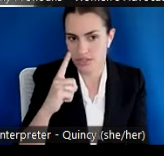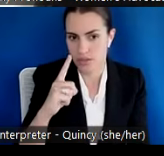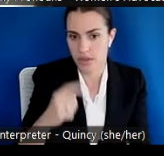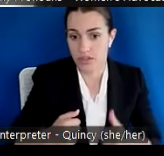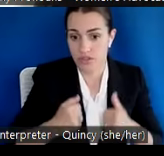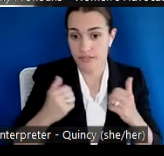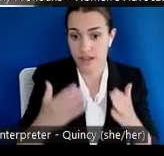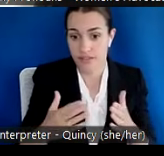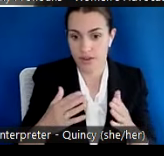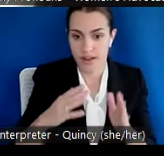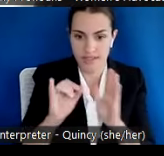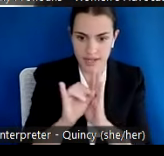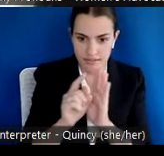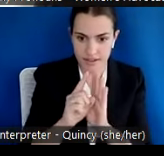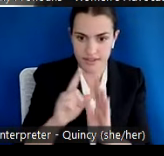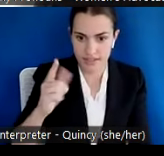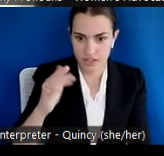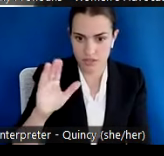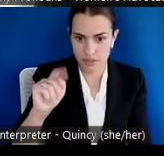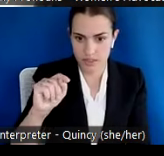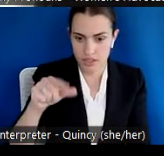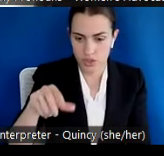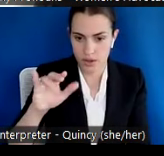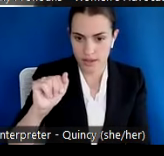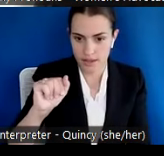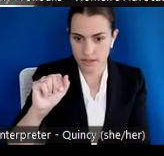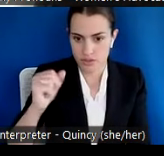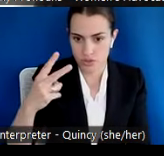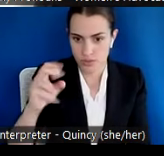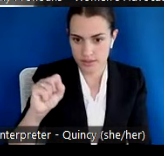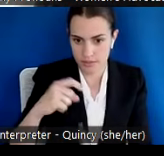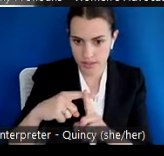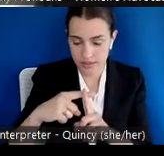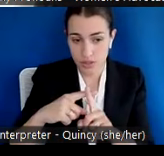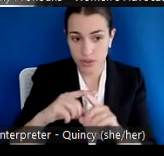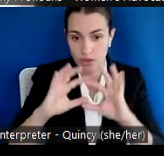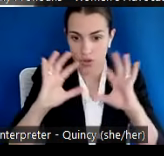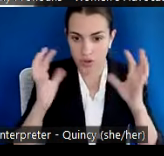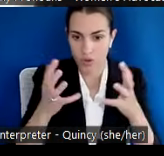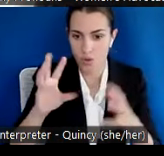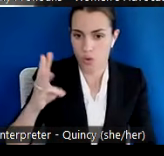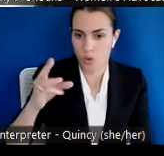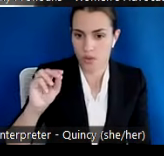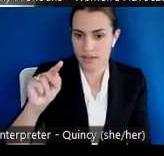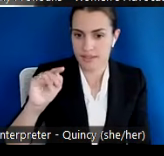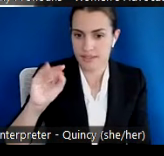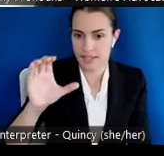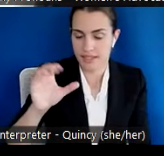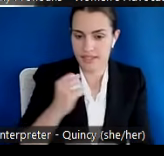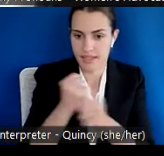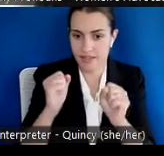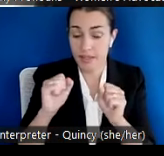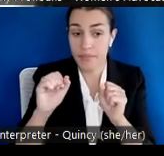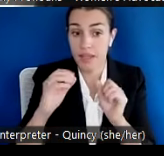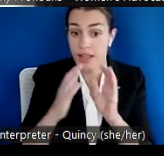LGBTQIA2+. And so expanding on this point is this idea of holistic safety. And so the textbook definition of safety